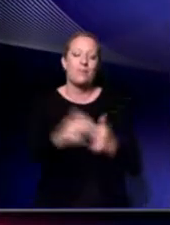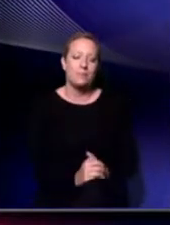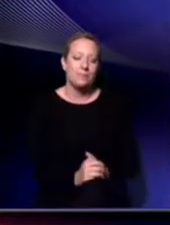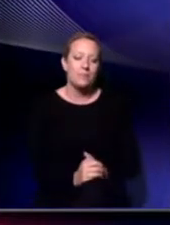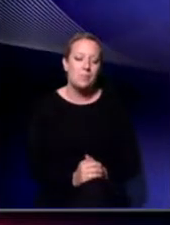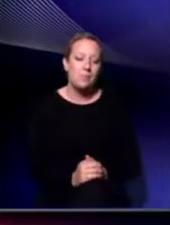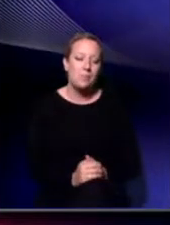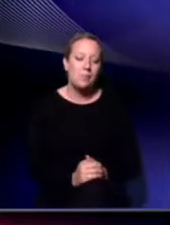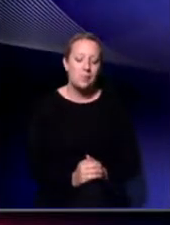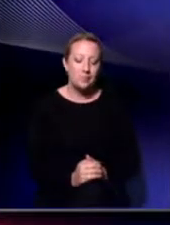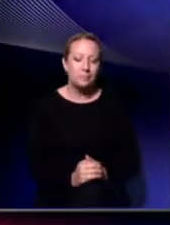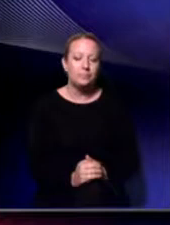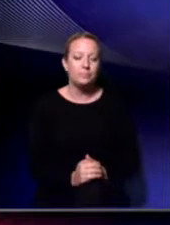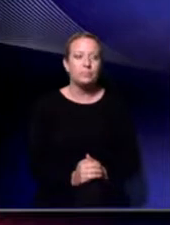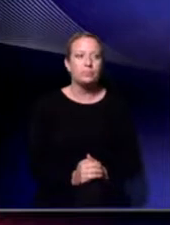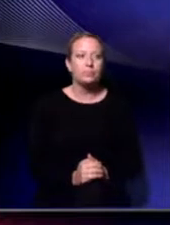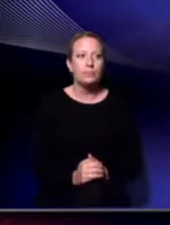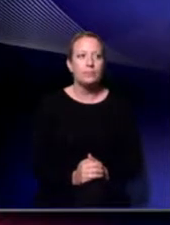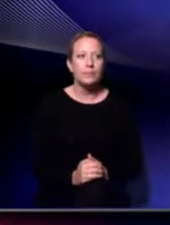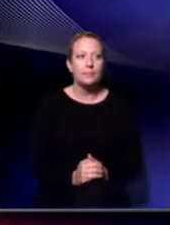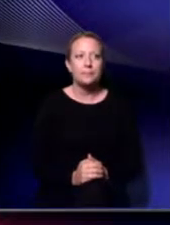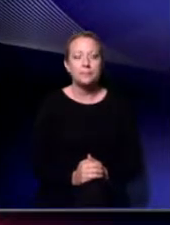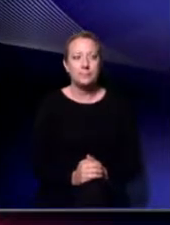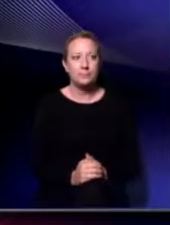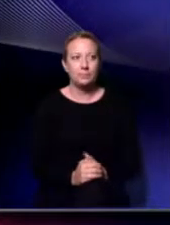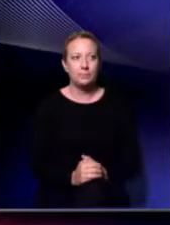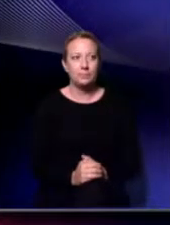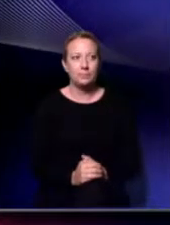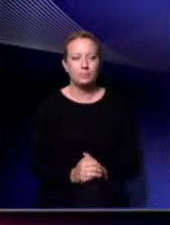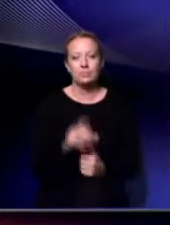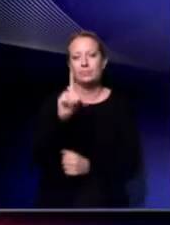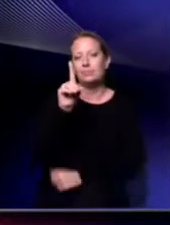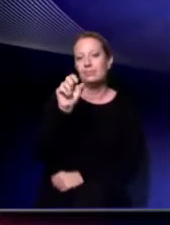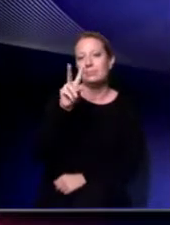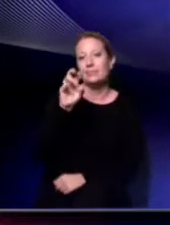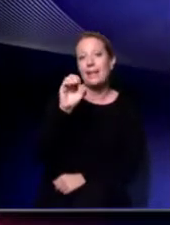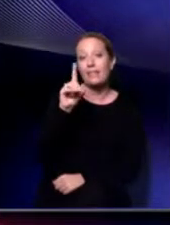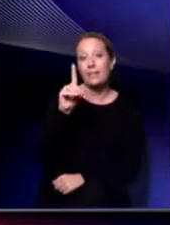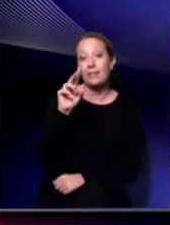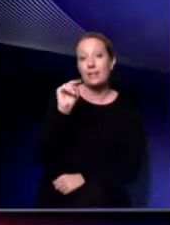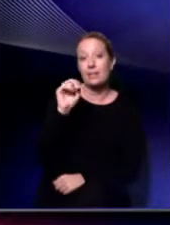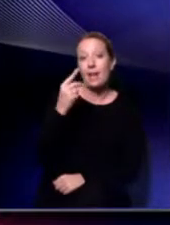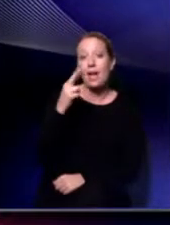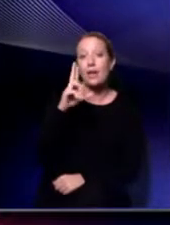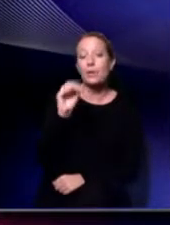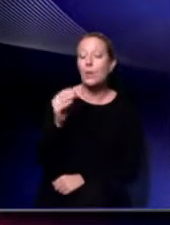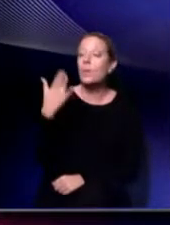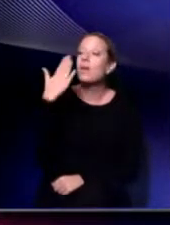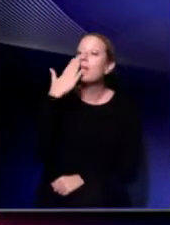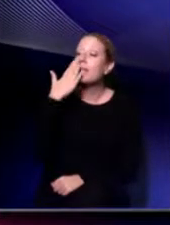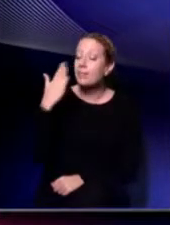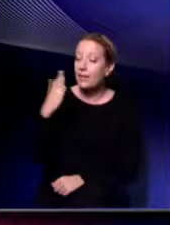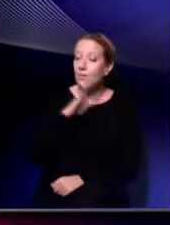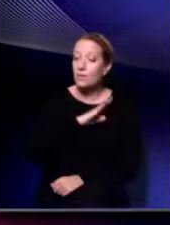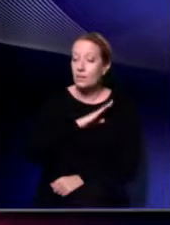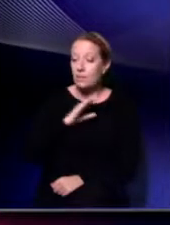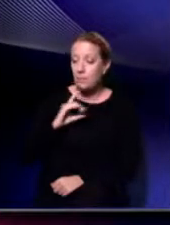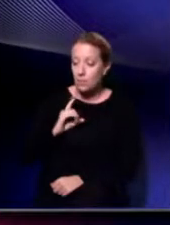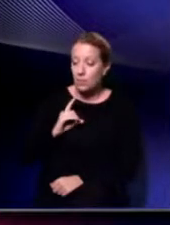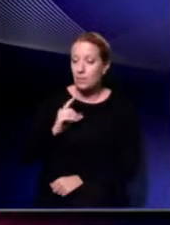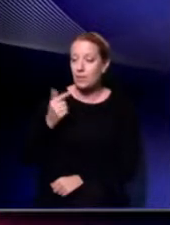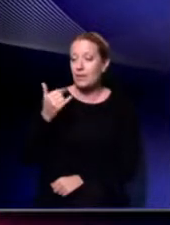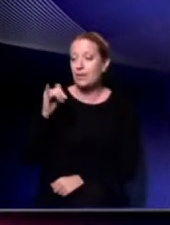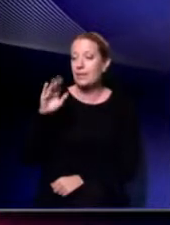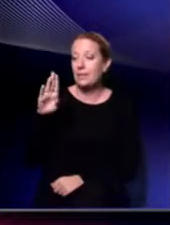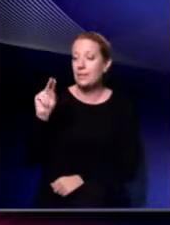David? Thanks. Is that, there we go. This is David Nigro. Thanks, Board Member Gibney. I took a look at the various policies